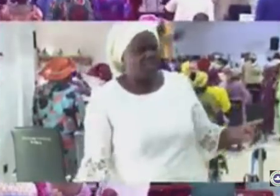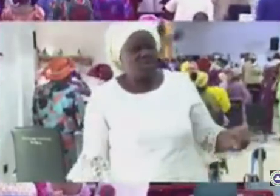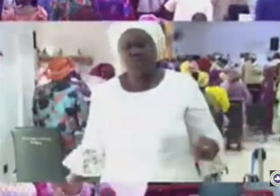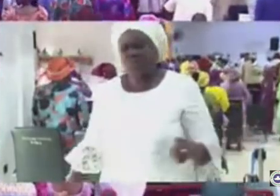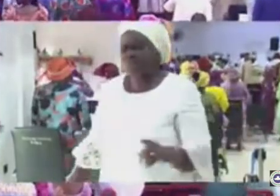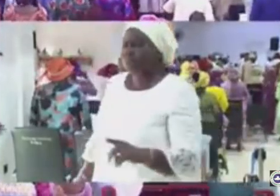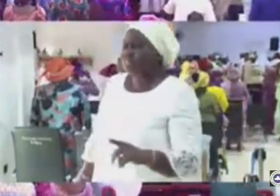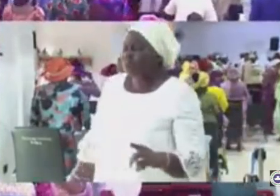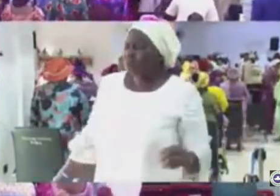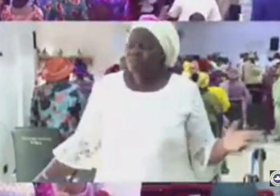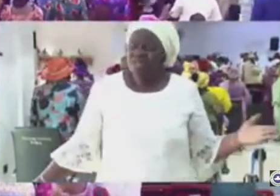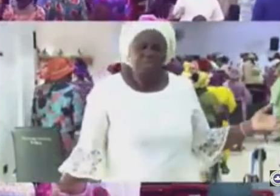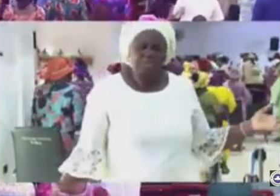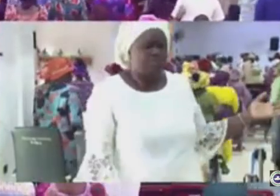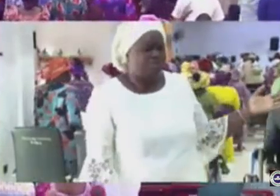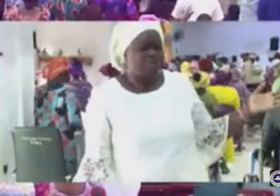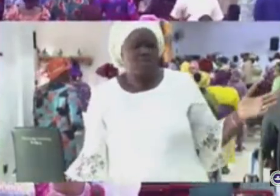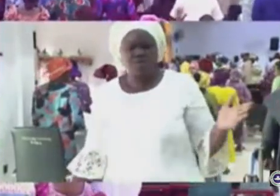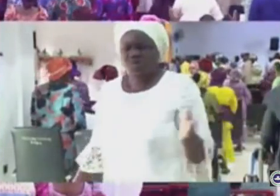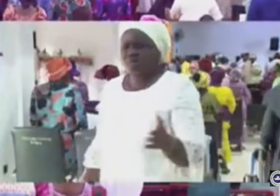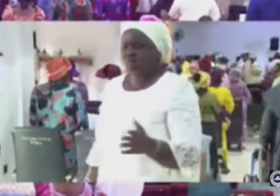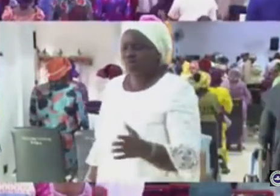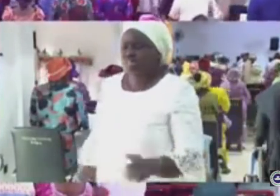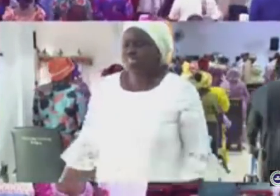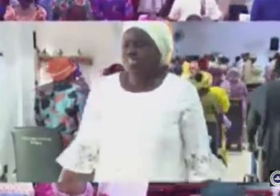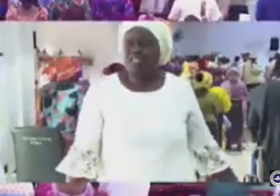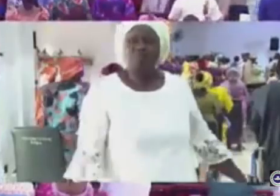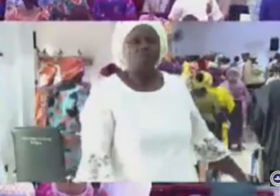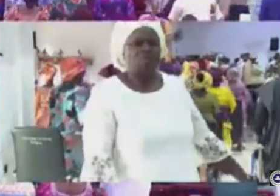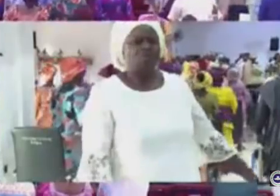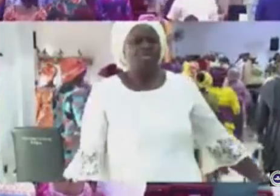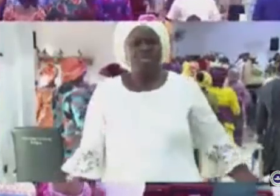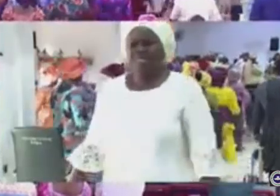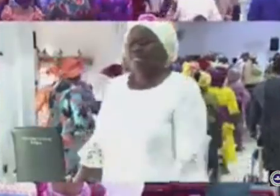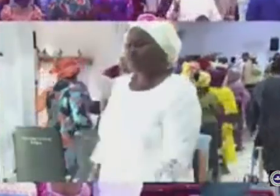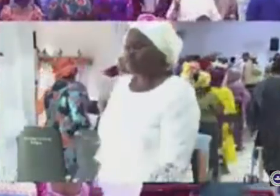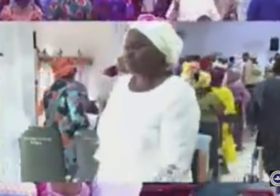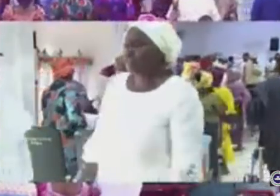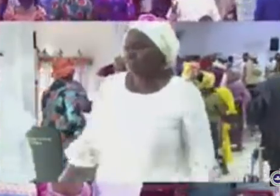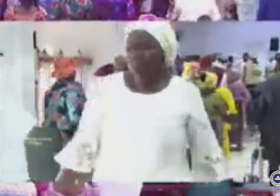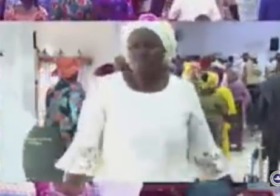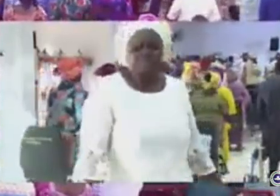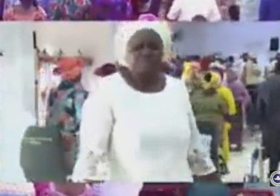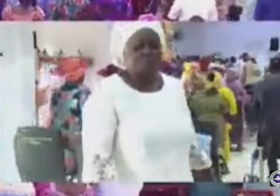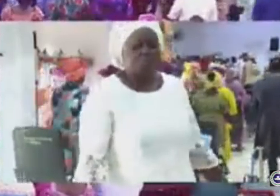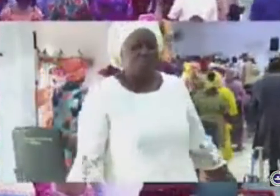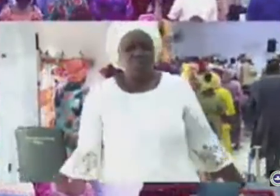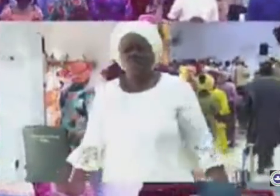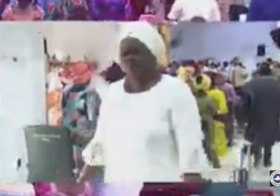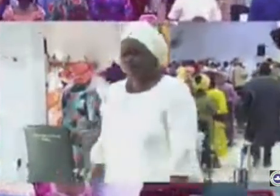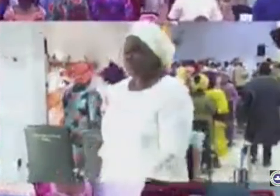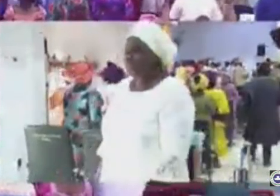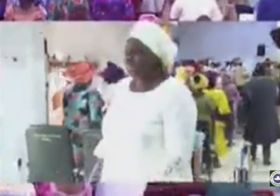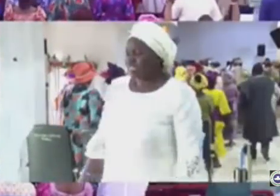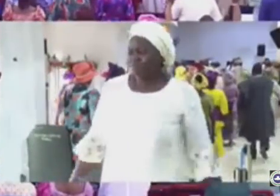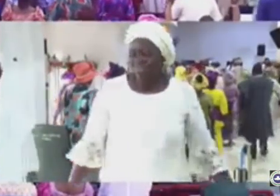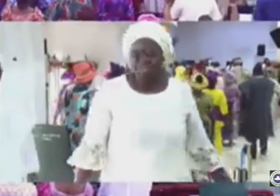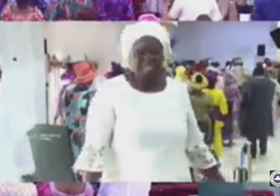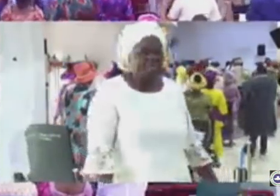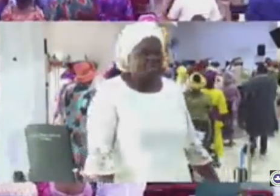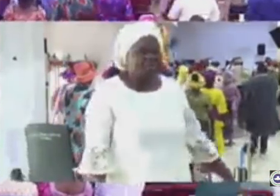him. Praise him from the bottom of your heart. Oh yes, thank him that you can